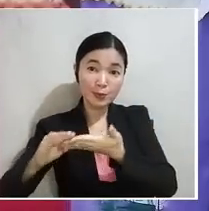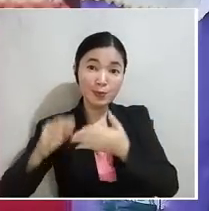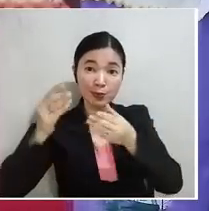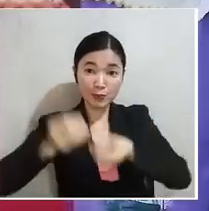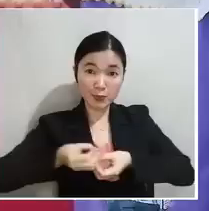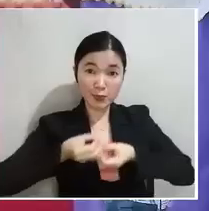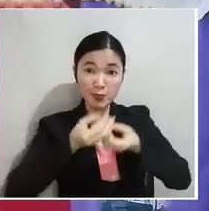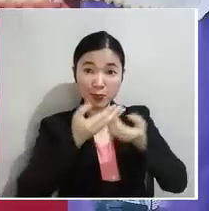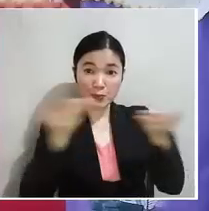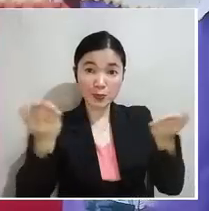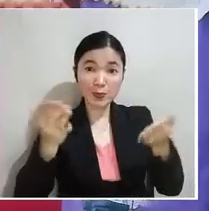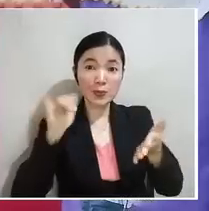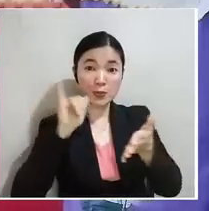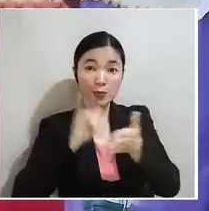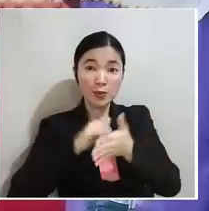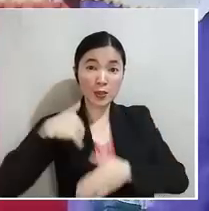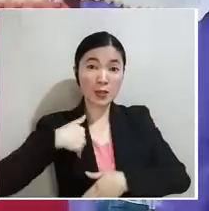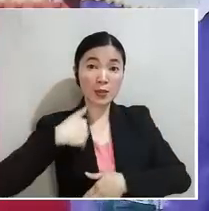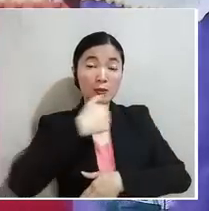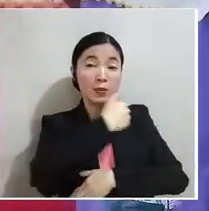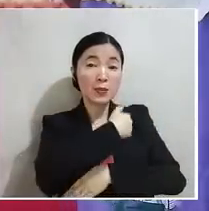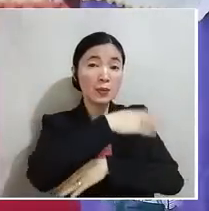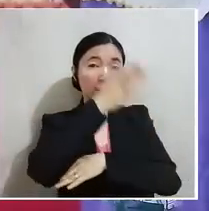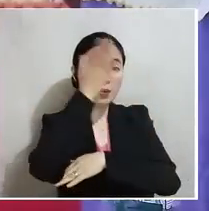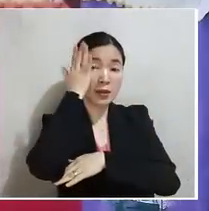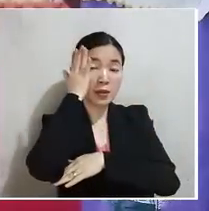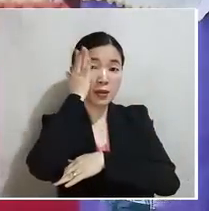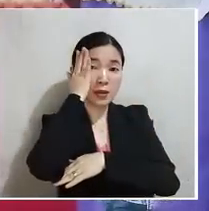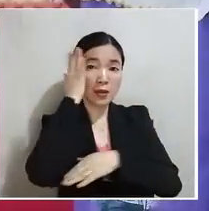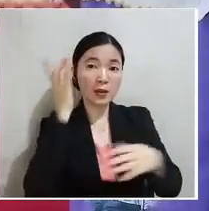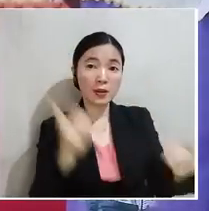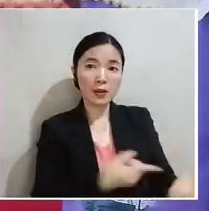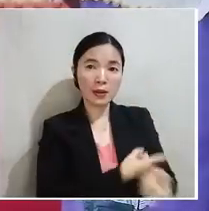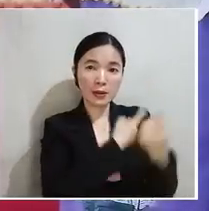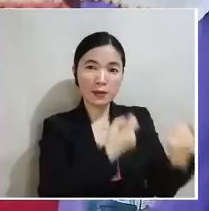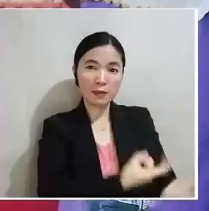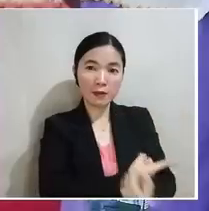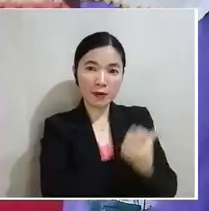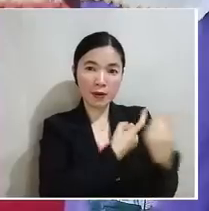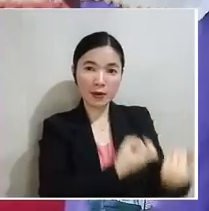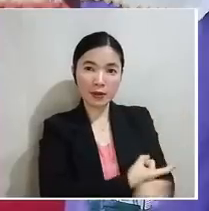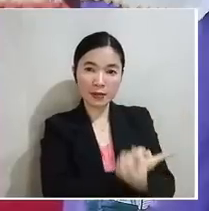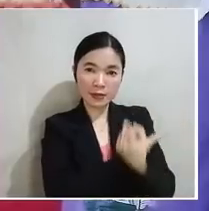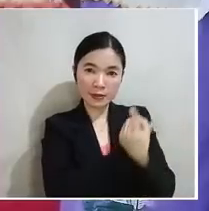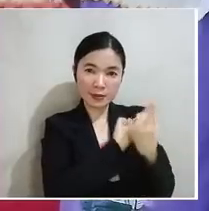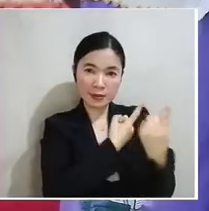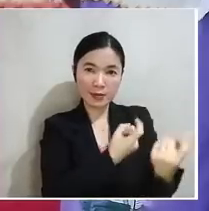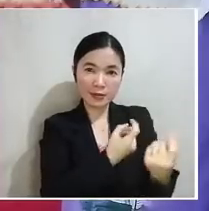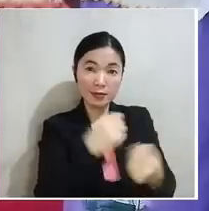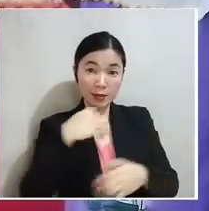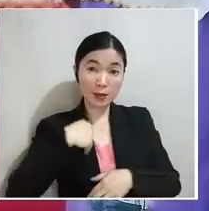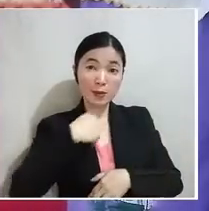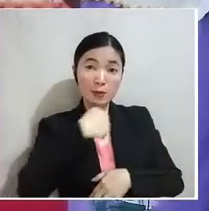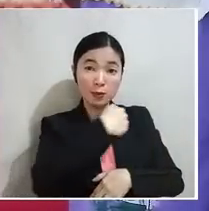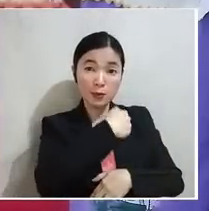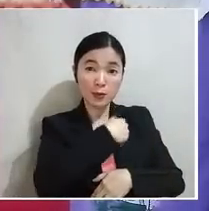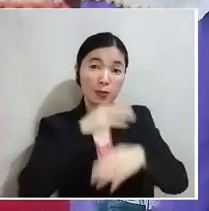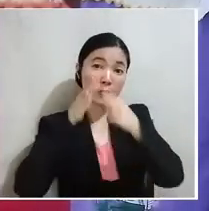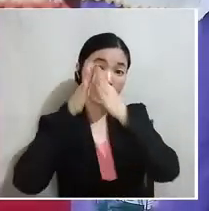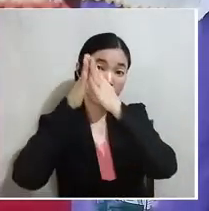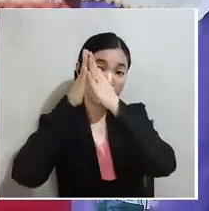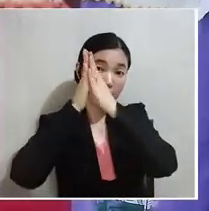we acknowledge our sinfulness and that we ask for His